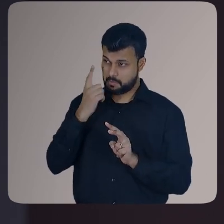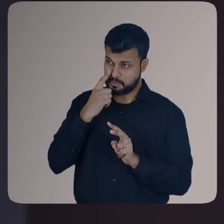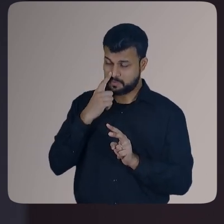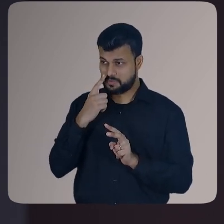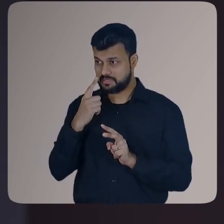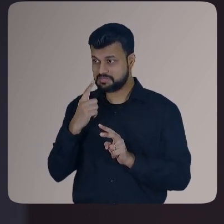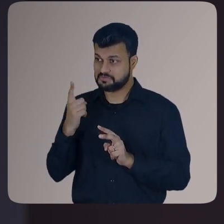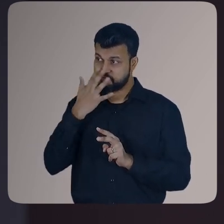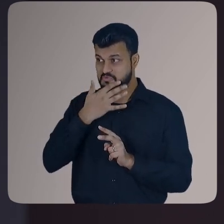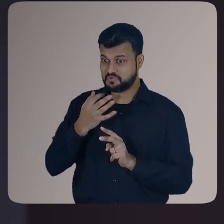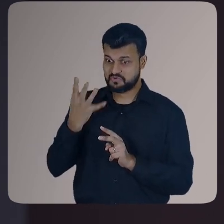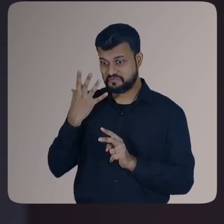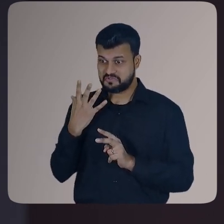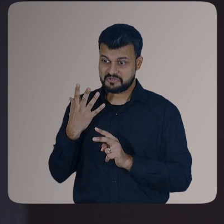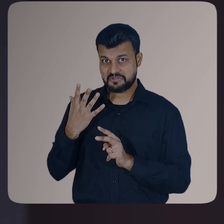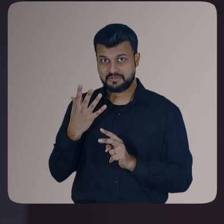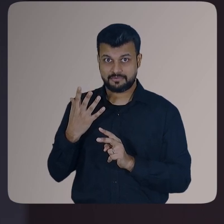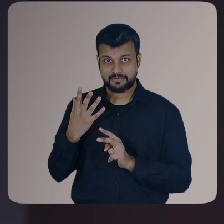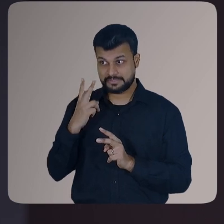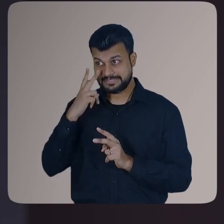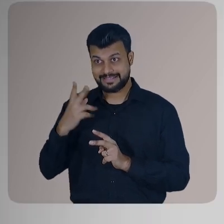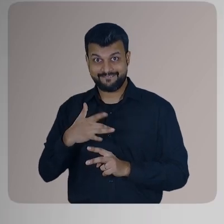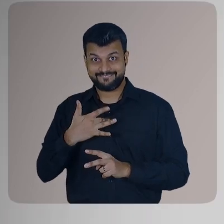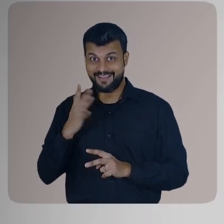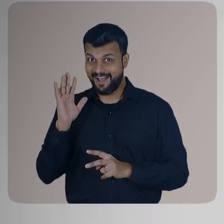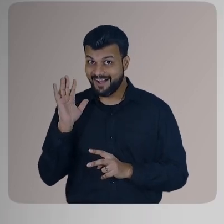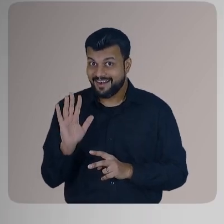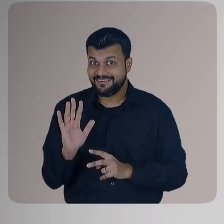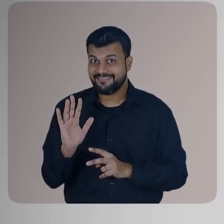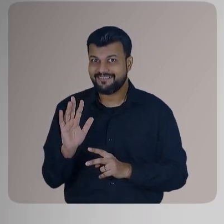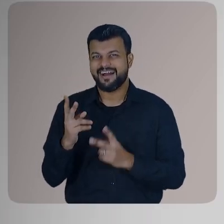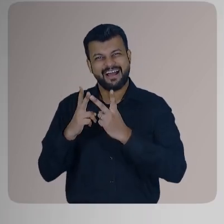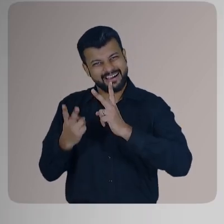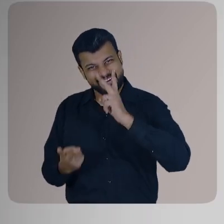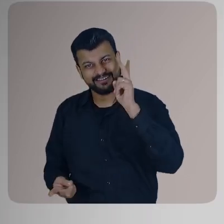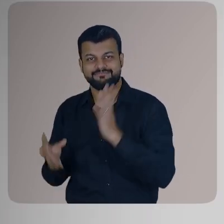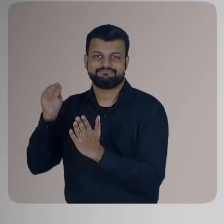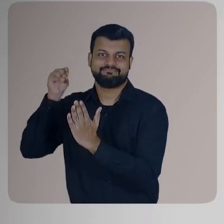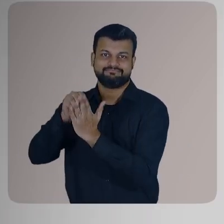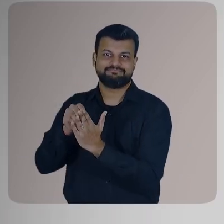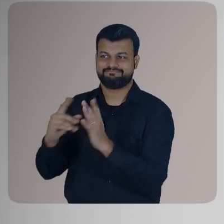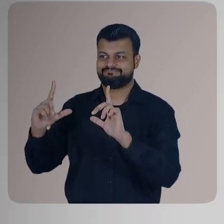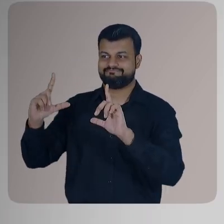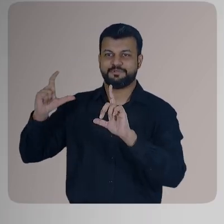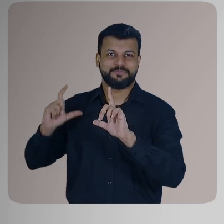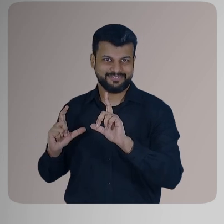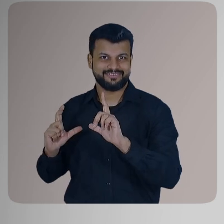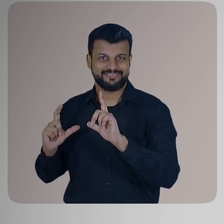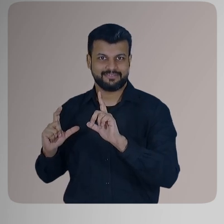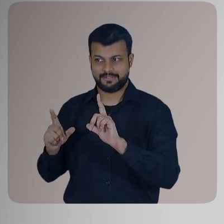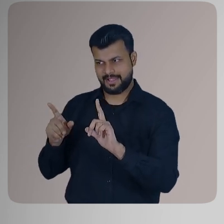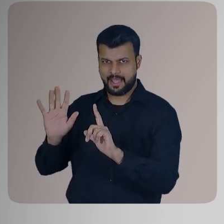often viewed as a symbol of feminine beauty and regality, this photograph also captures her role beyond these